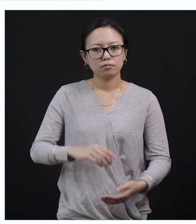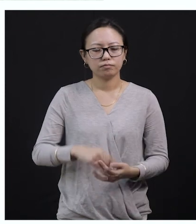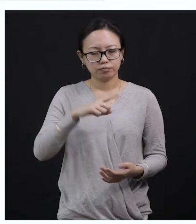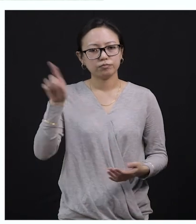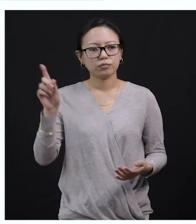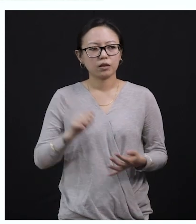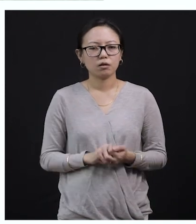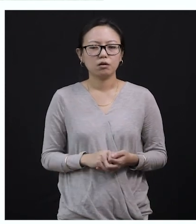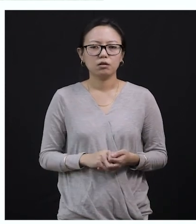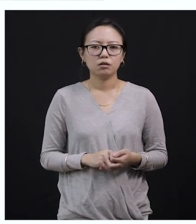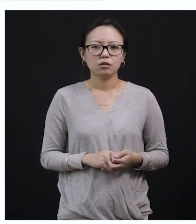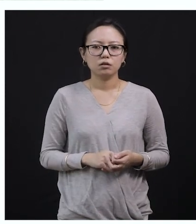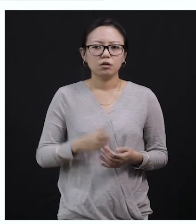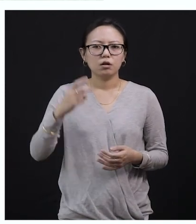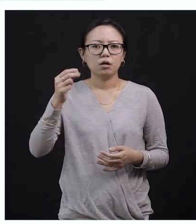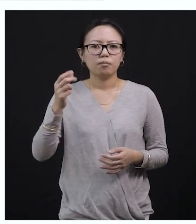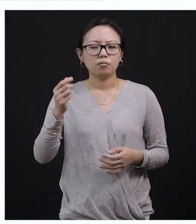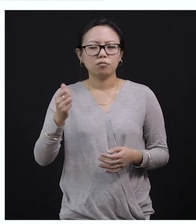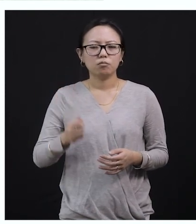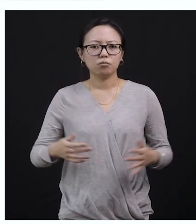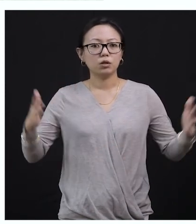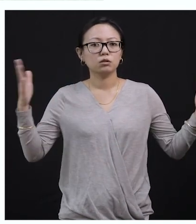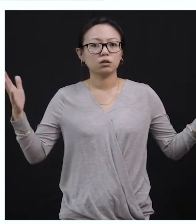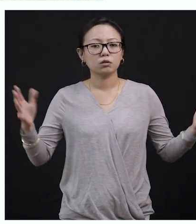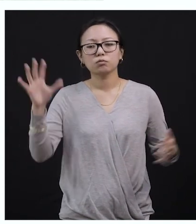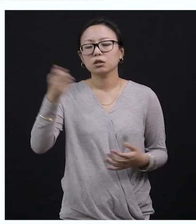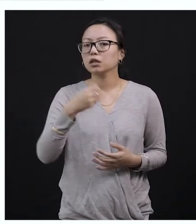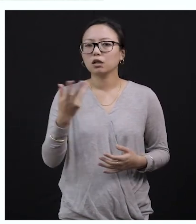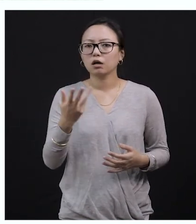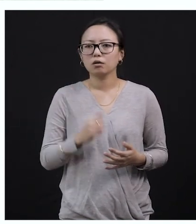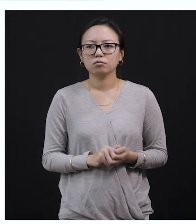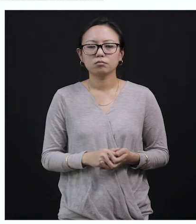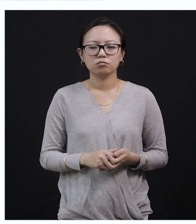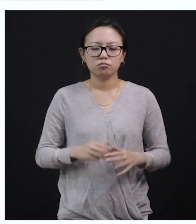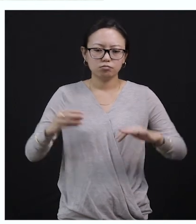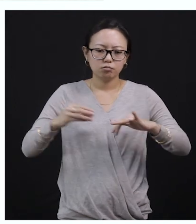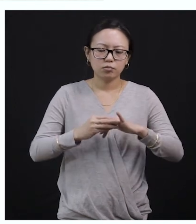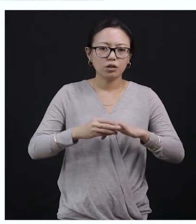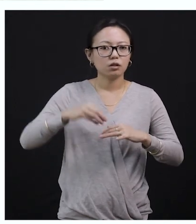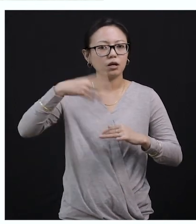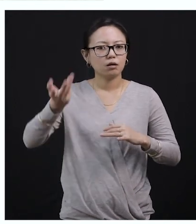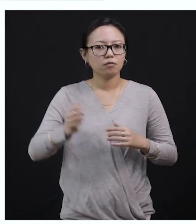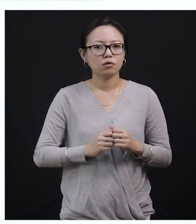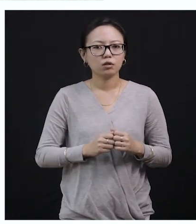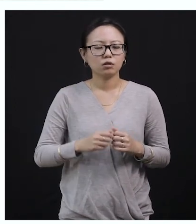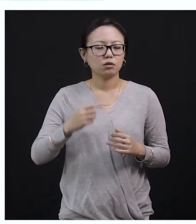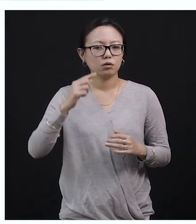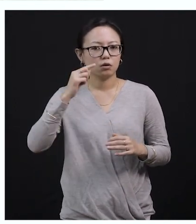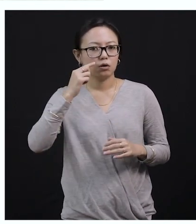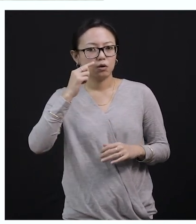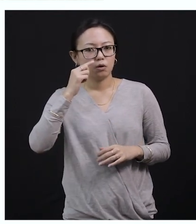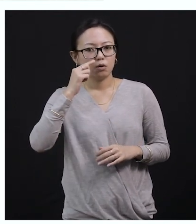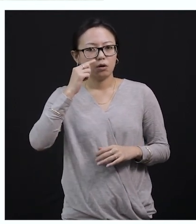he used to marry a queen, he received a land, and that is how his kingdom expanded. But for Ajatashatru, he believed